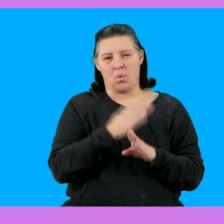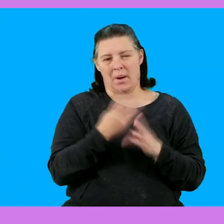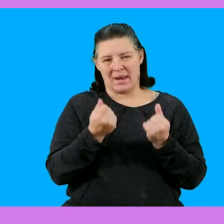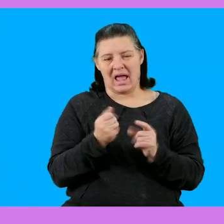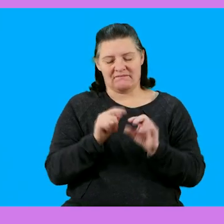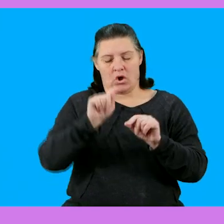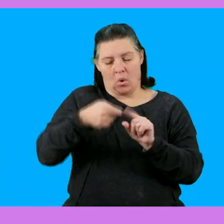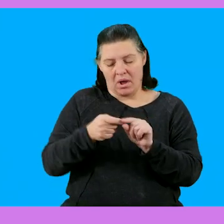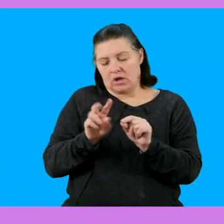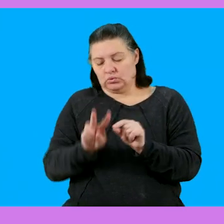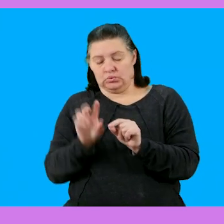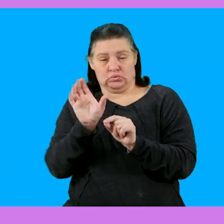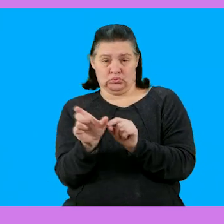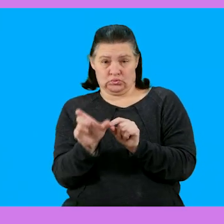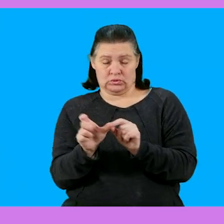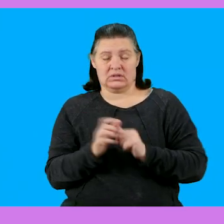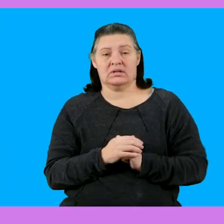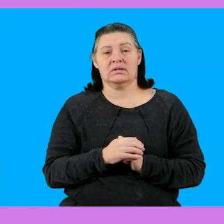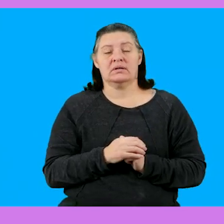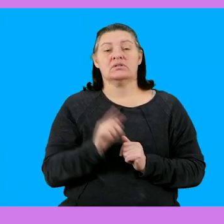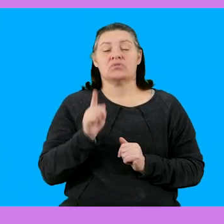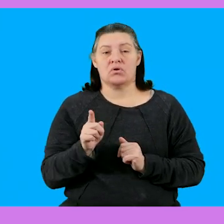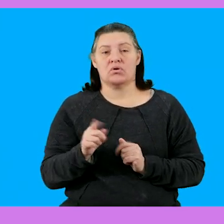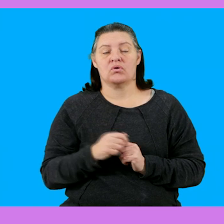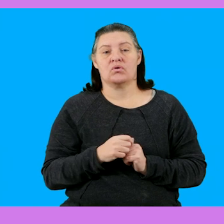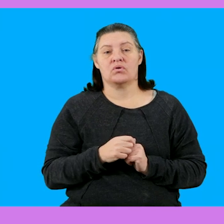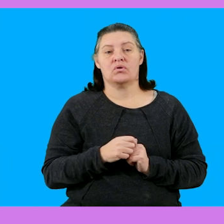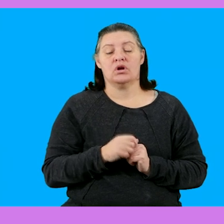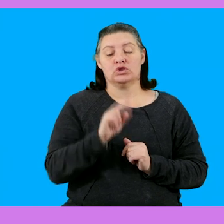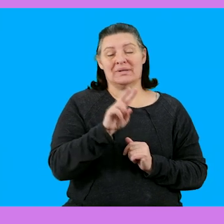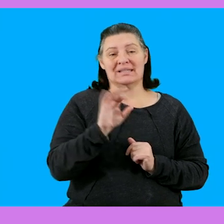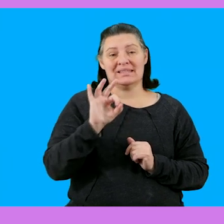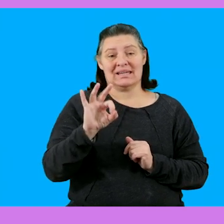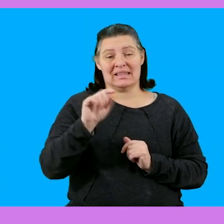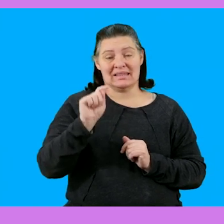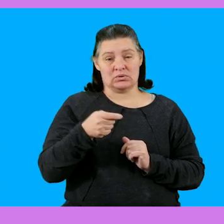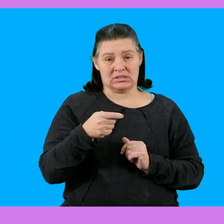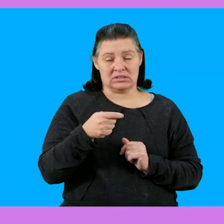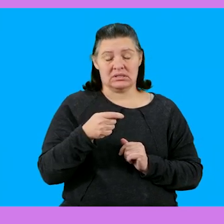are working with money. So therefore, the final amount here will be, I take the